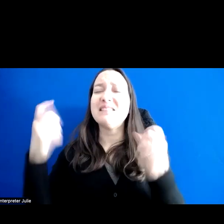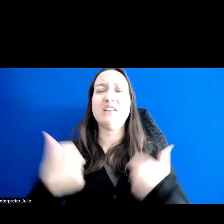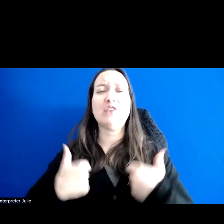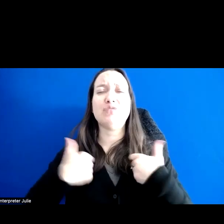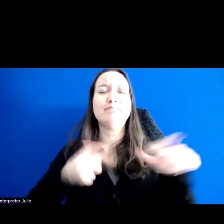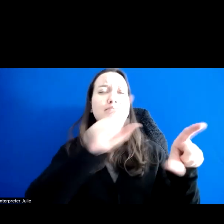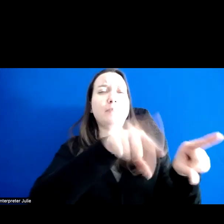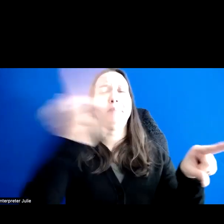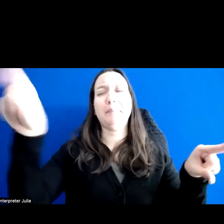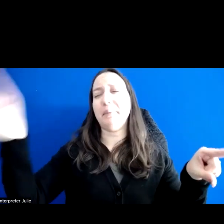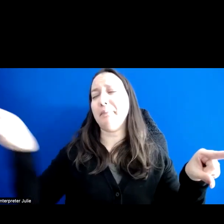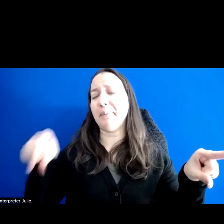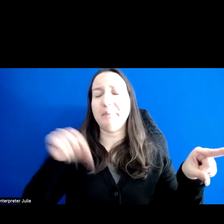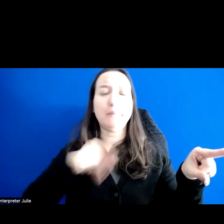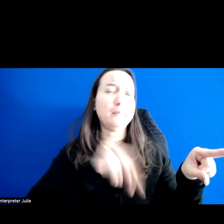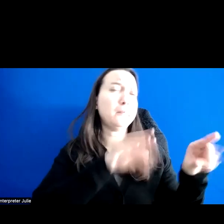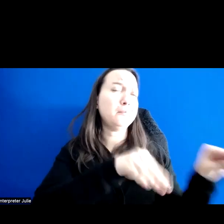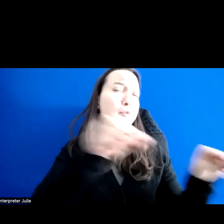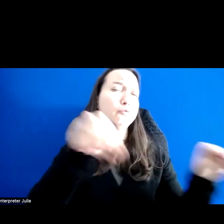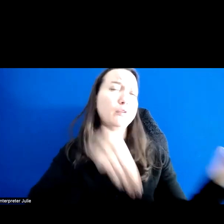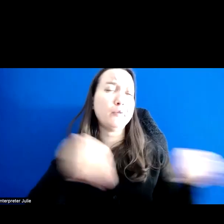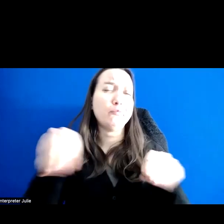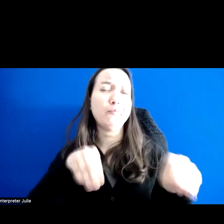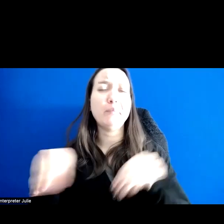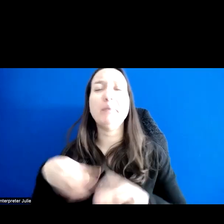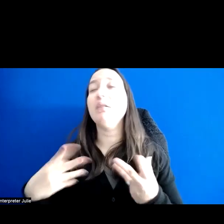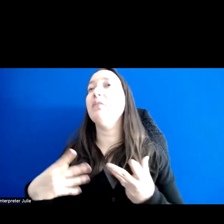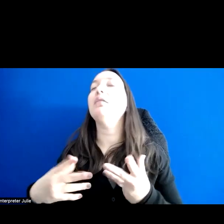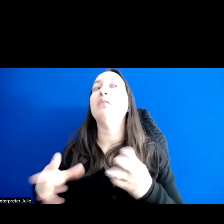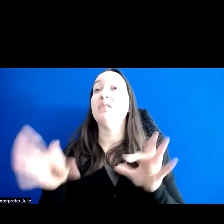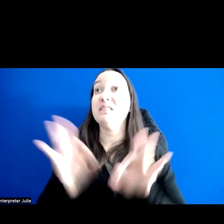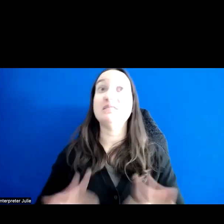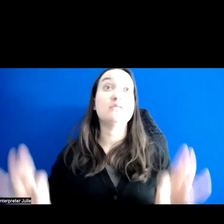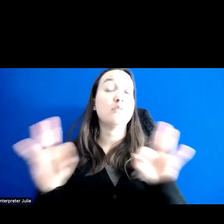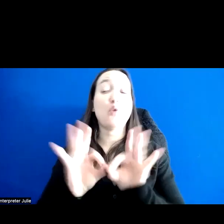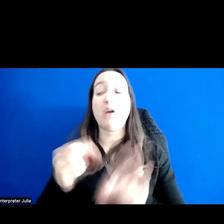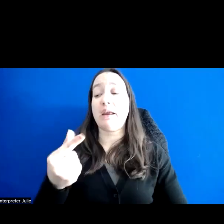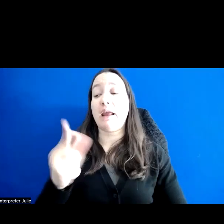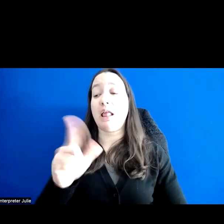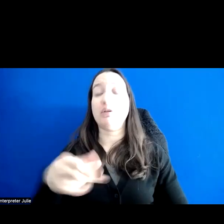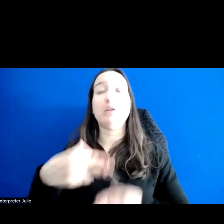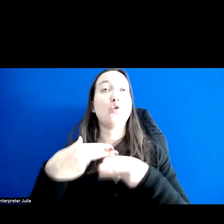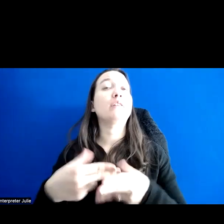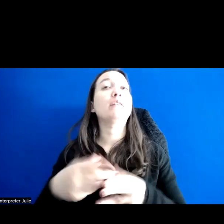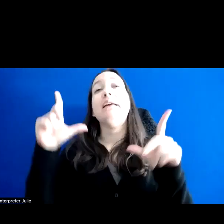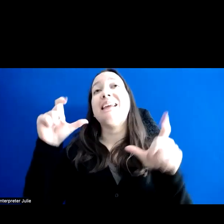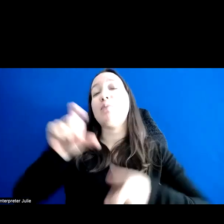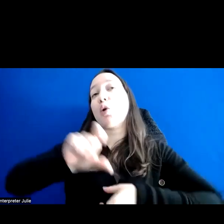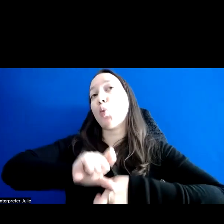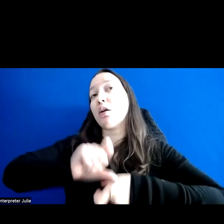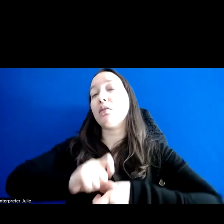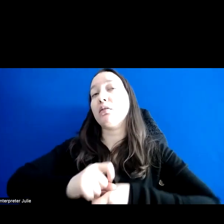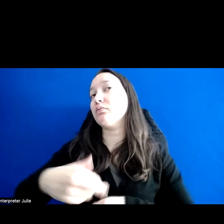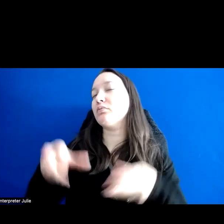the years. It ended up having an important gallery called the Camera Work Gallery on